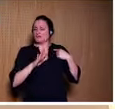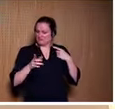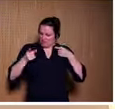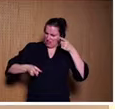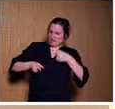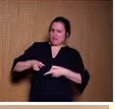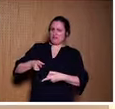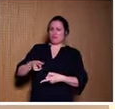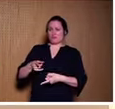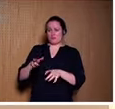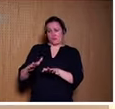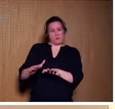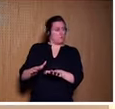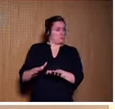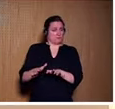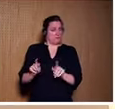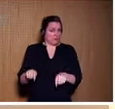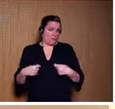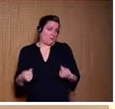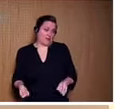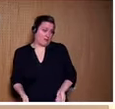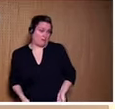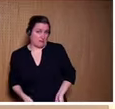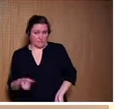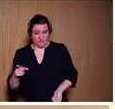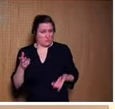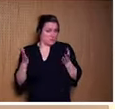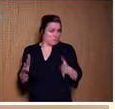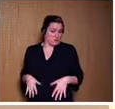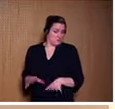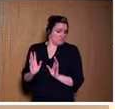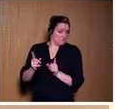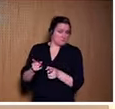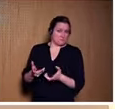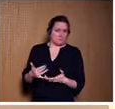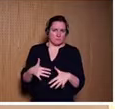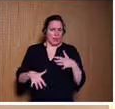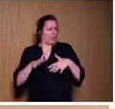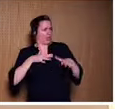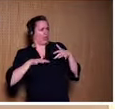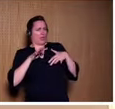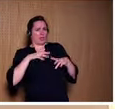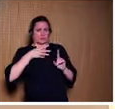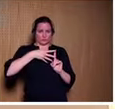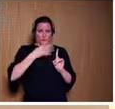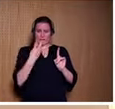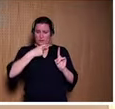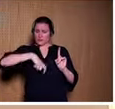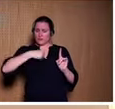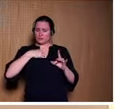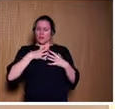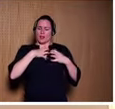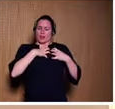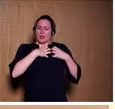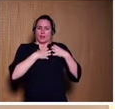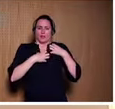about them as abnormal, unhuman. And we were talking about the stress that that brings, and you can just imagine.